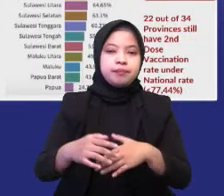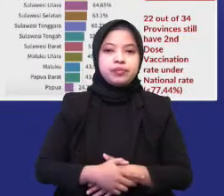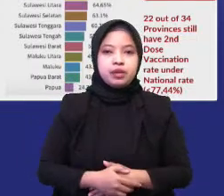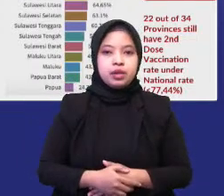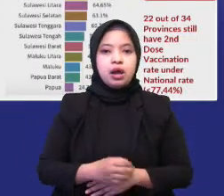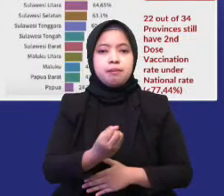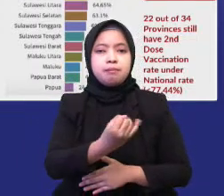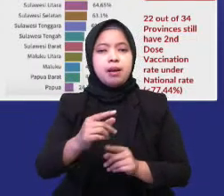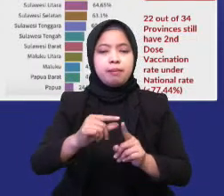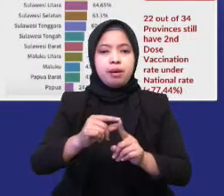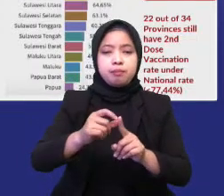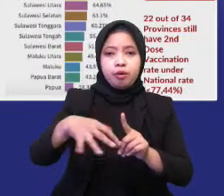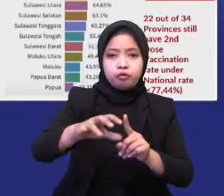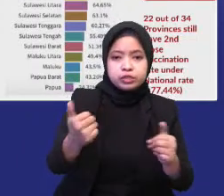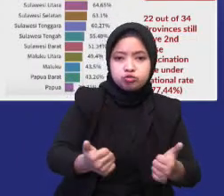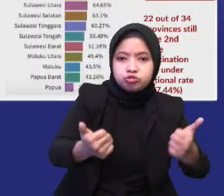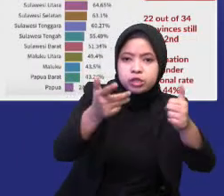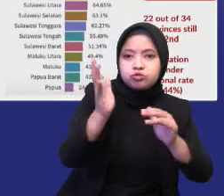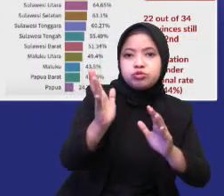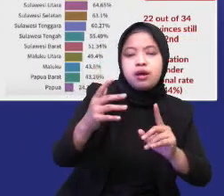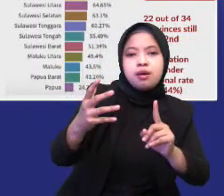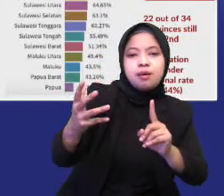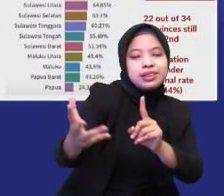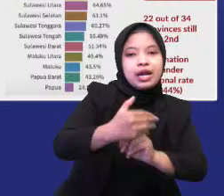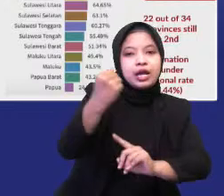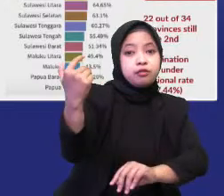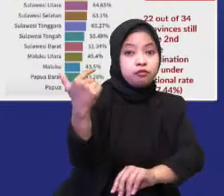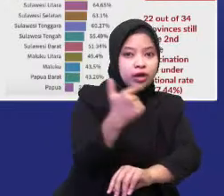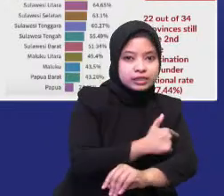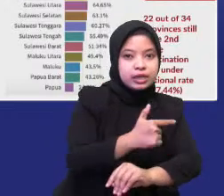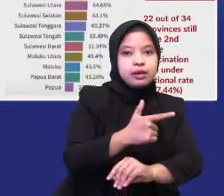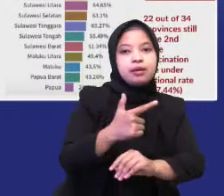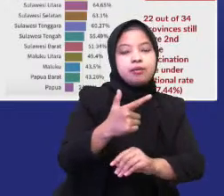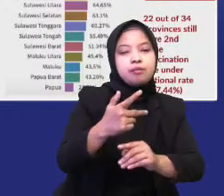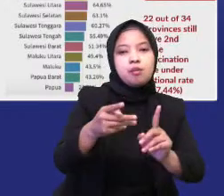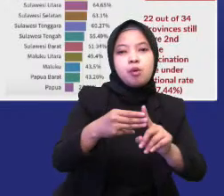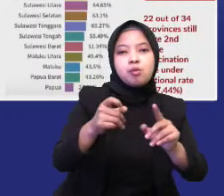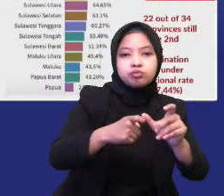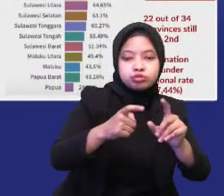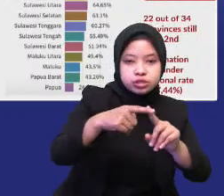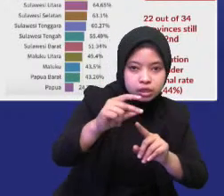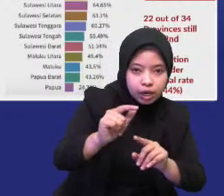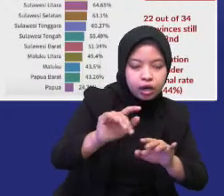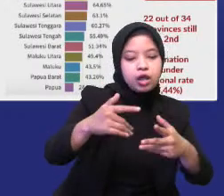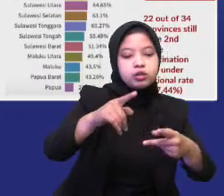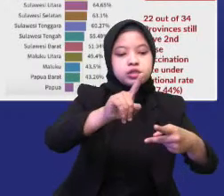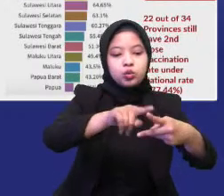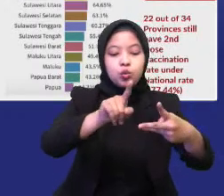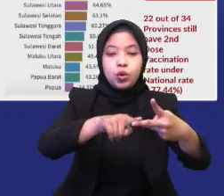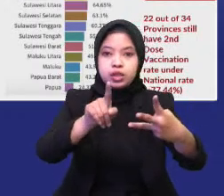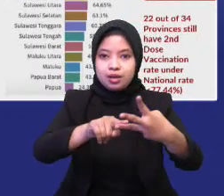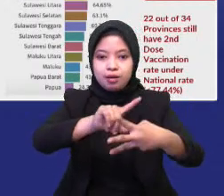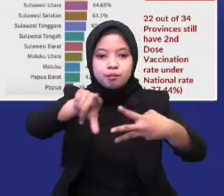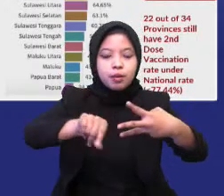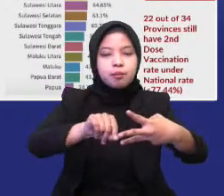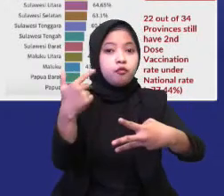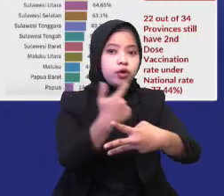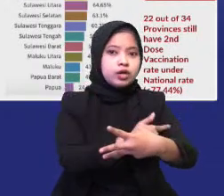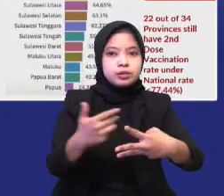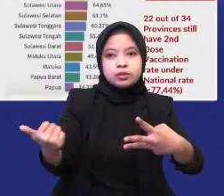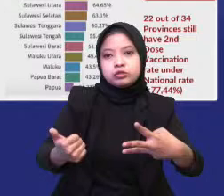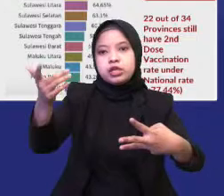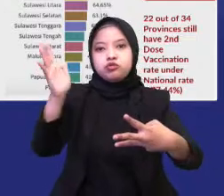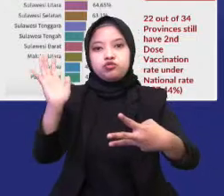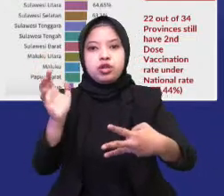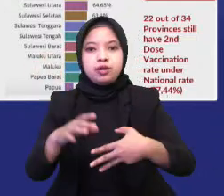34 provinces successfully surpassed the target for complete dose of vaccinations. For this reason, the government